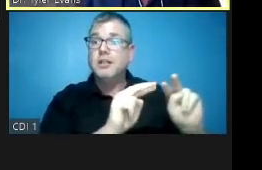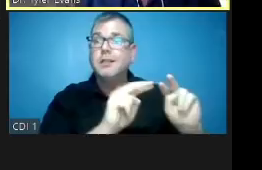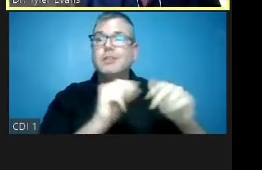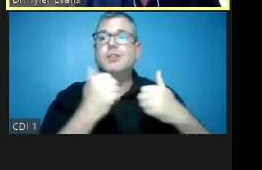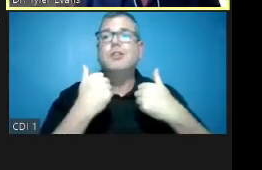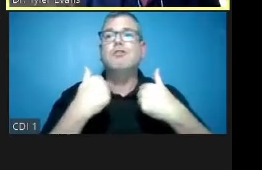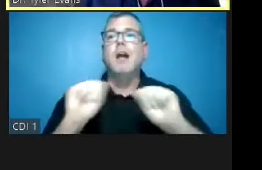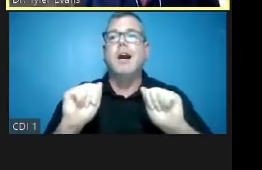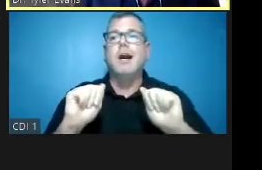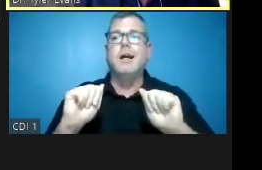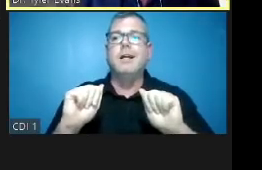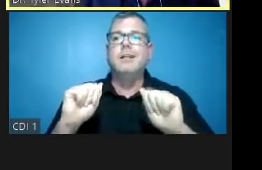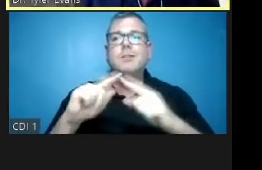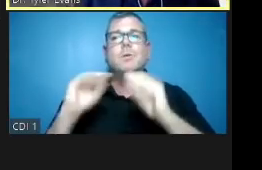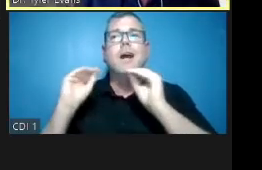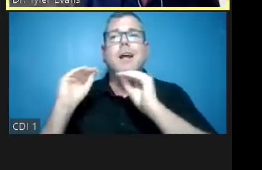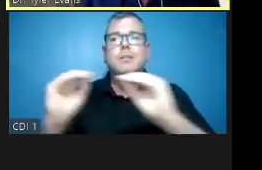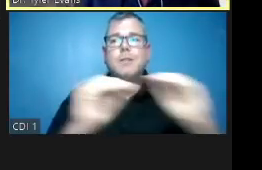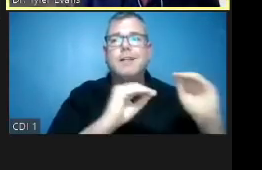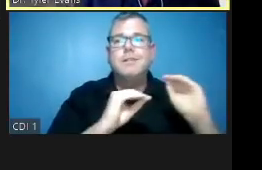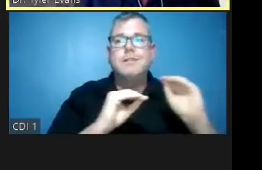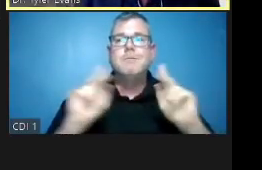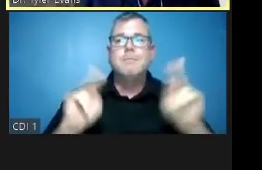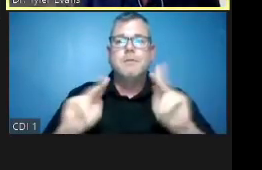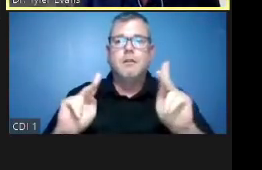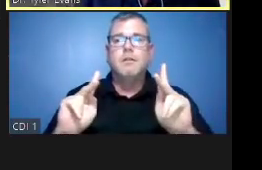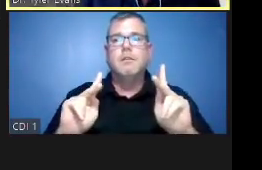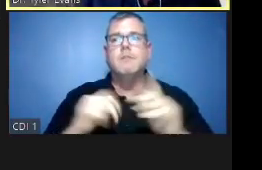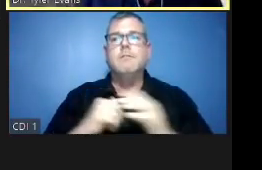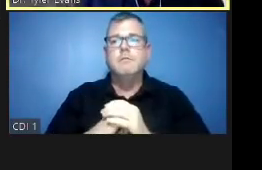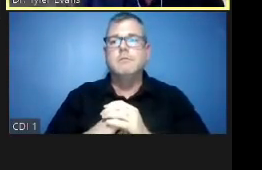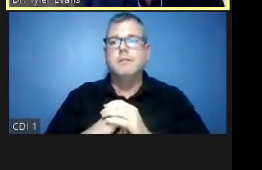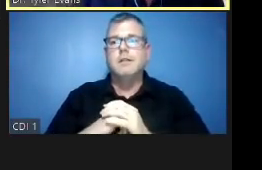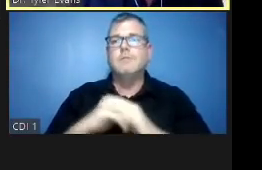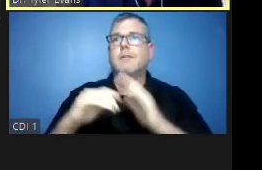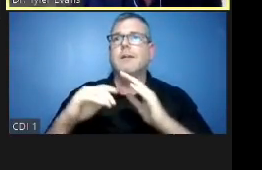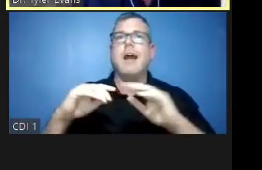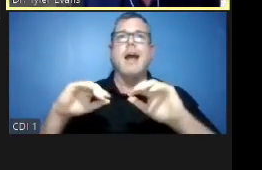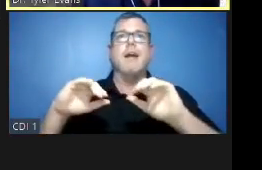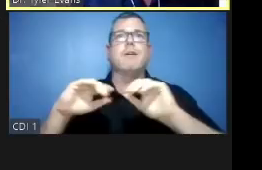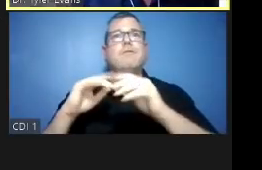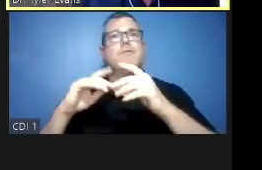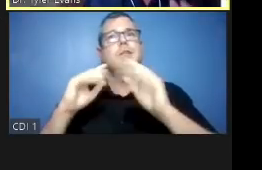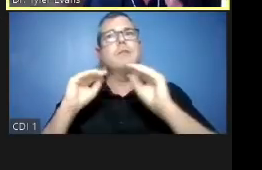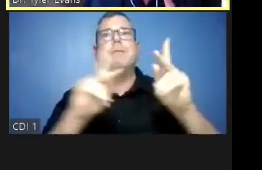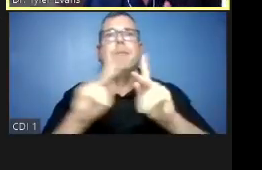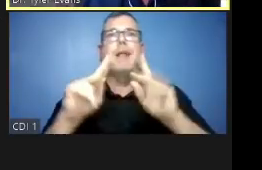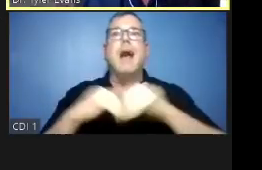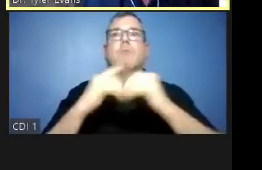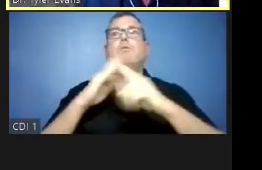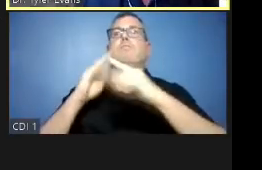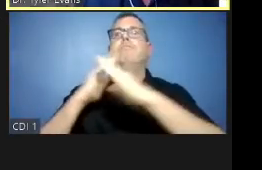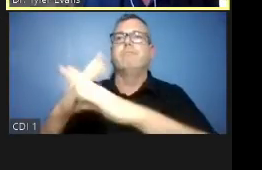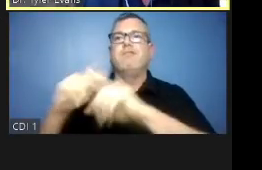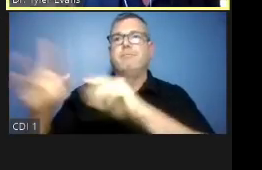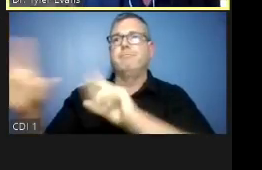taking place. So we've really focused on our priority